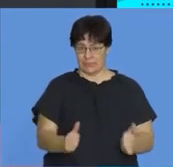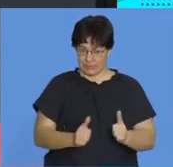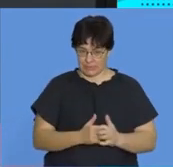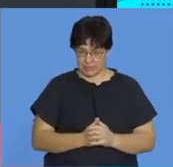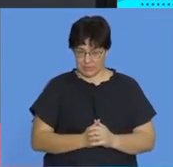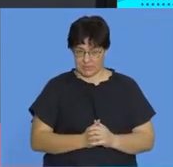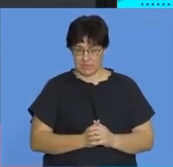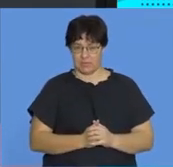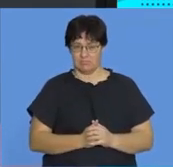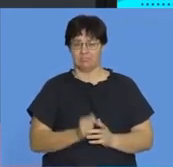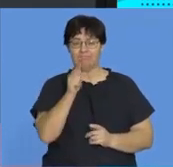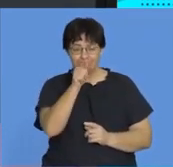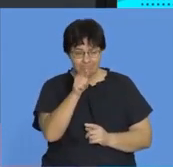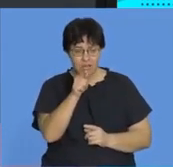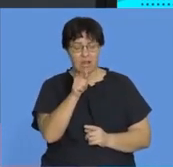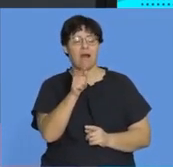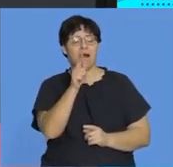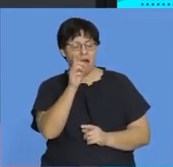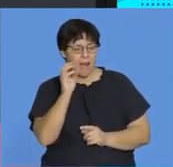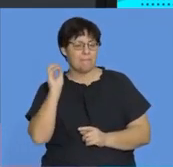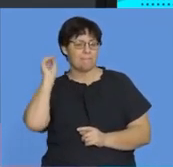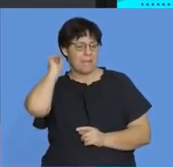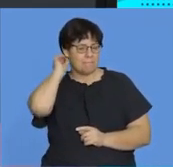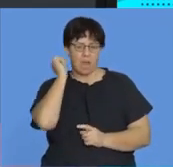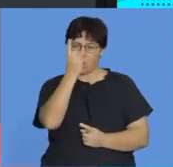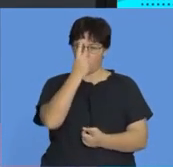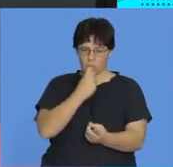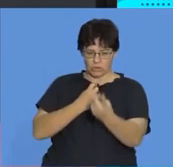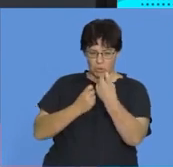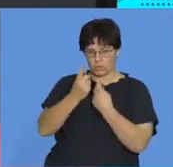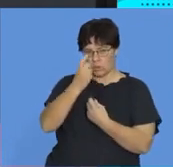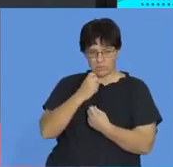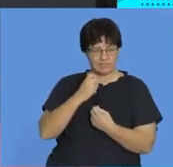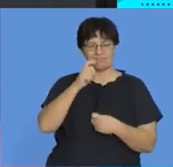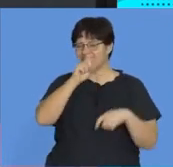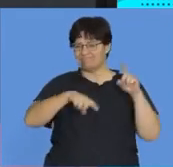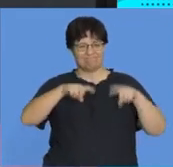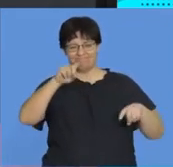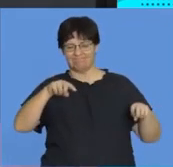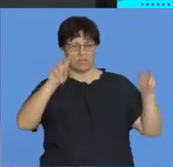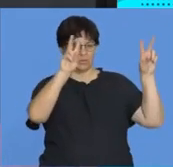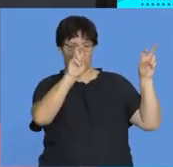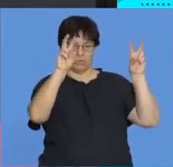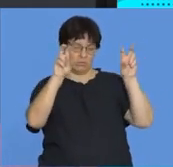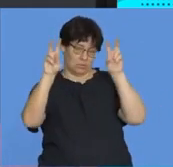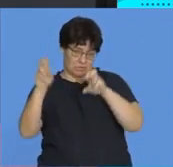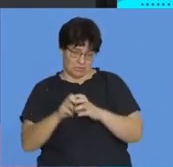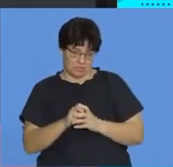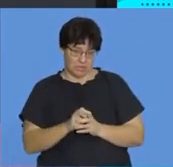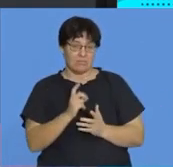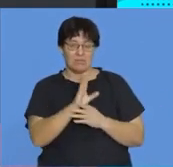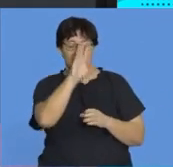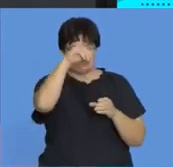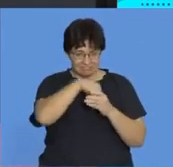very important to note that the questions on stoichiometry can be asked on any topic as long as it involves